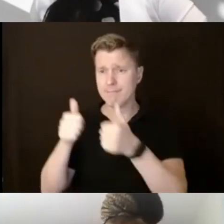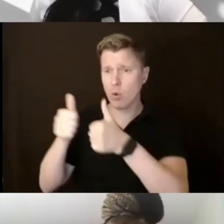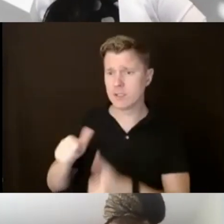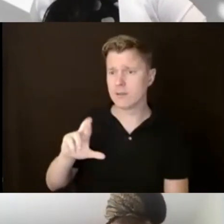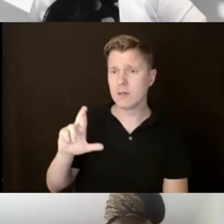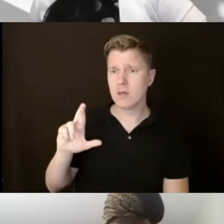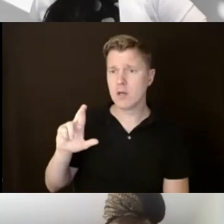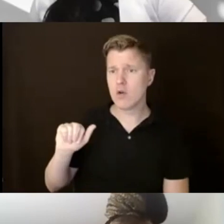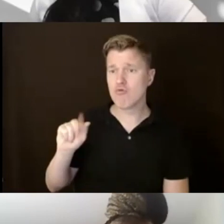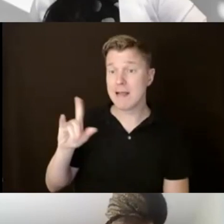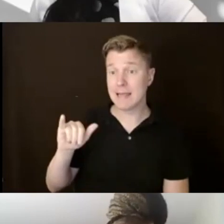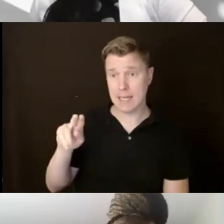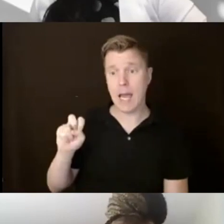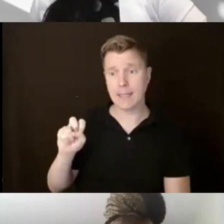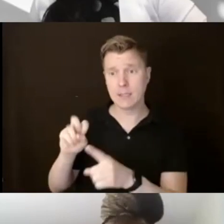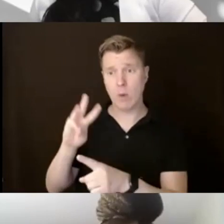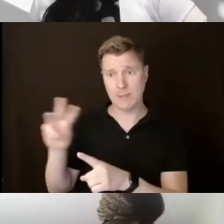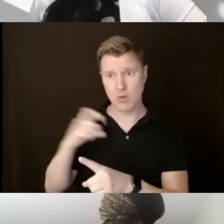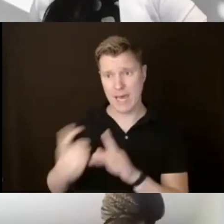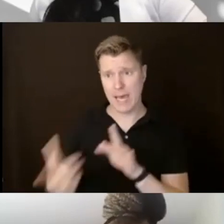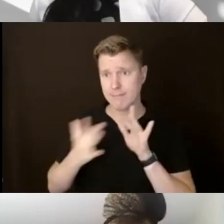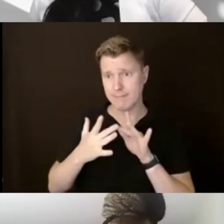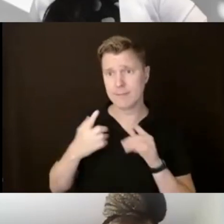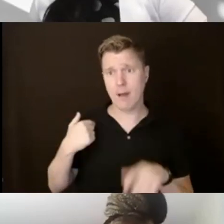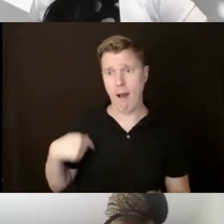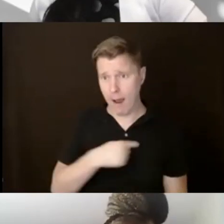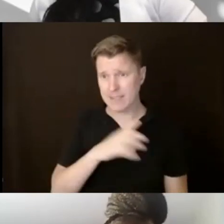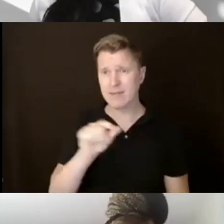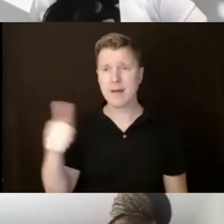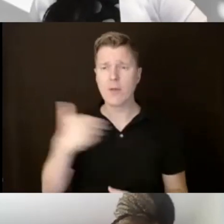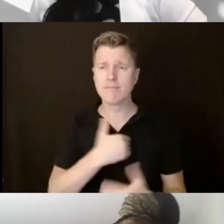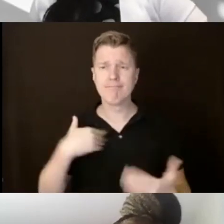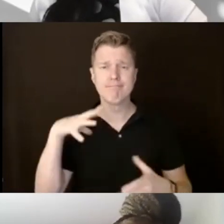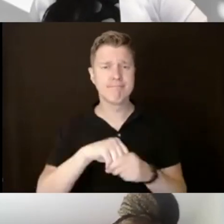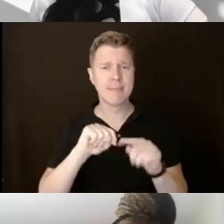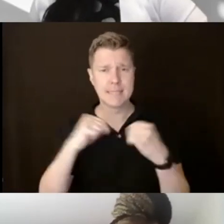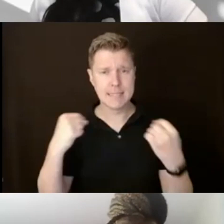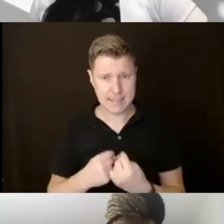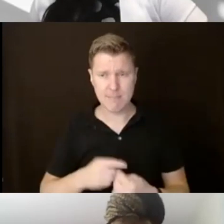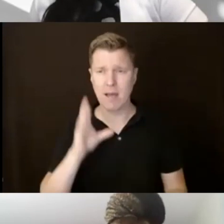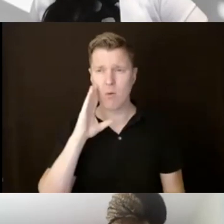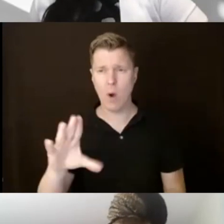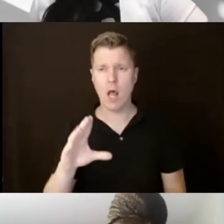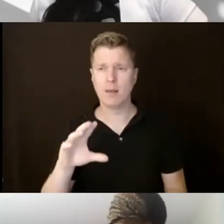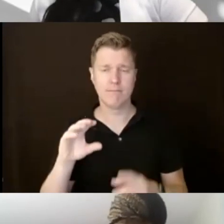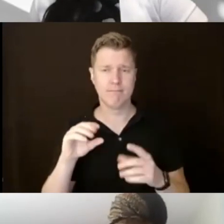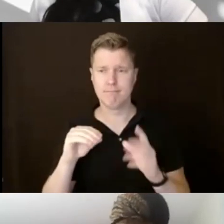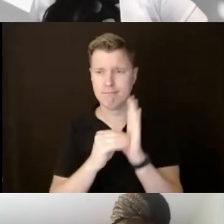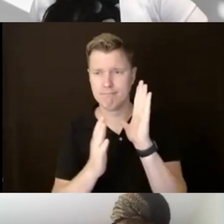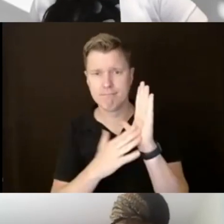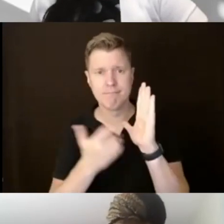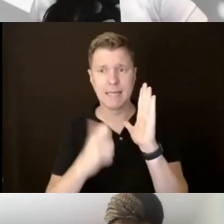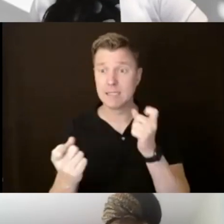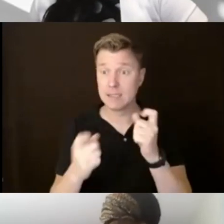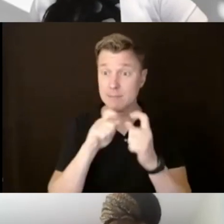in because you can link to both Sandra and I on there, and other members of the Reliance team right off of the website. If you had any specific questions that